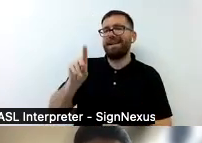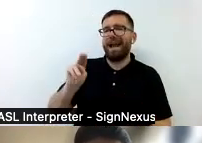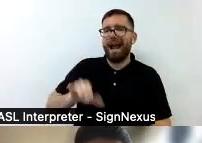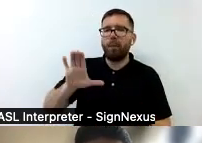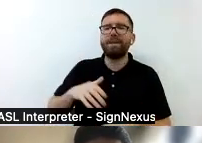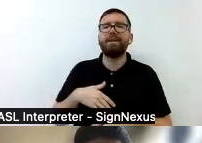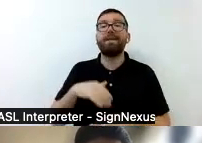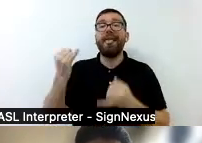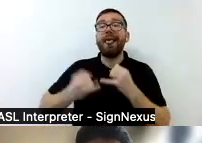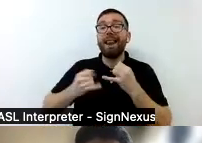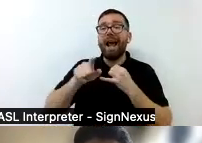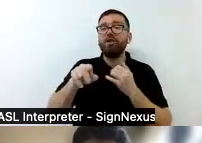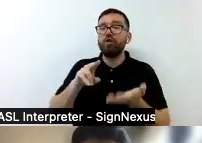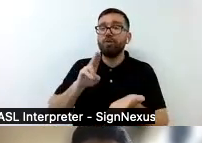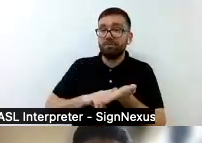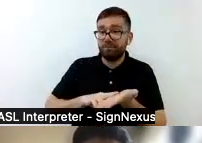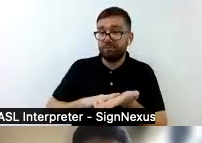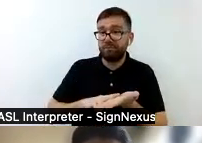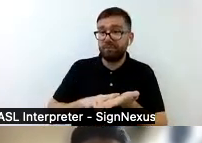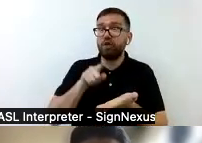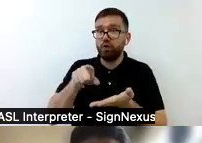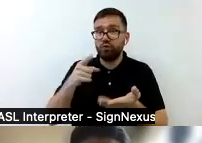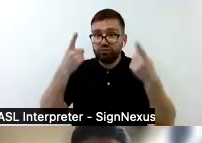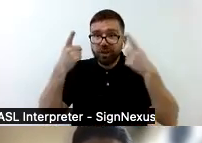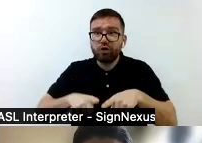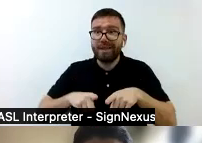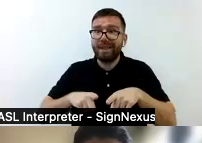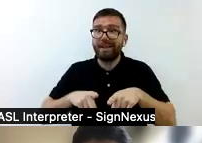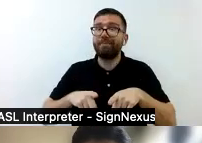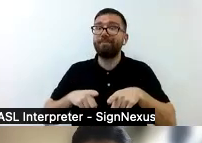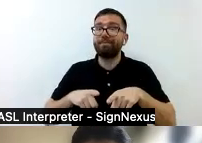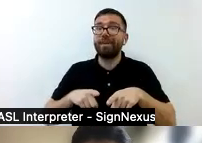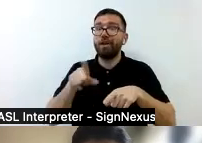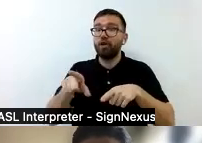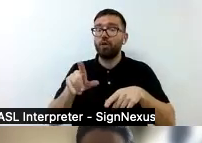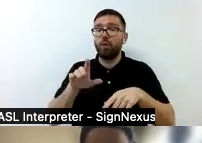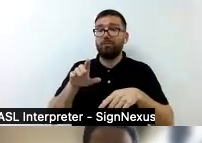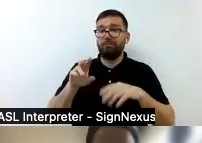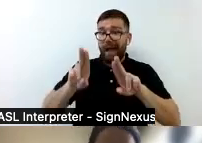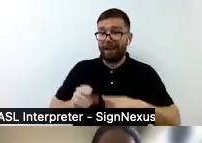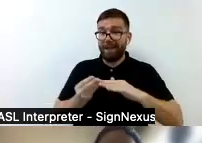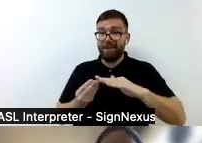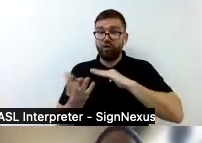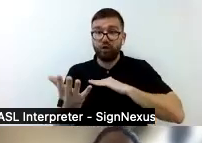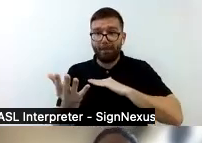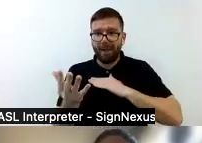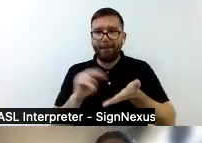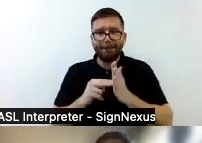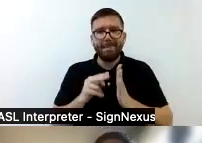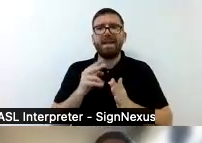your application, you affirm that the information provided is true and verifiable to the best of your